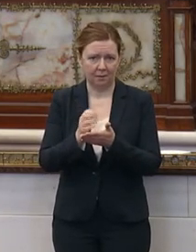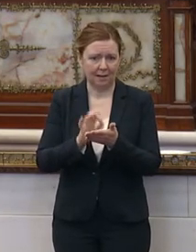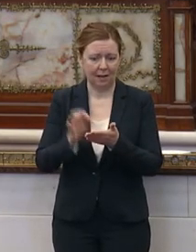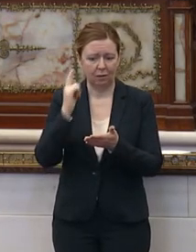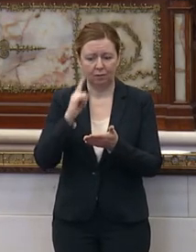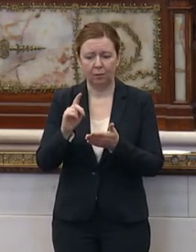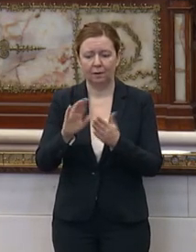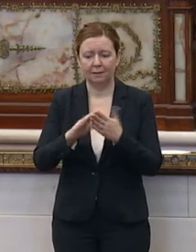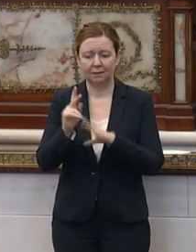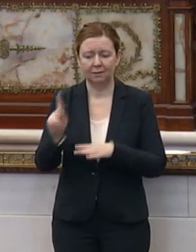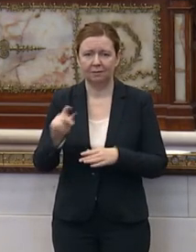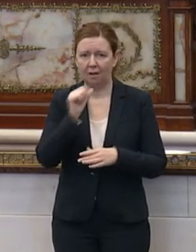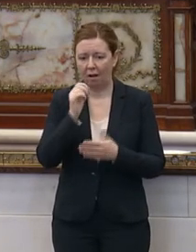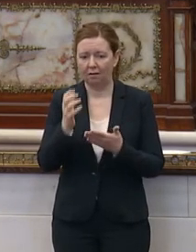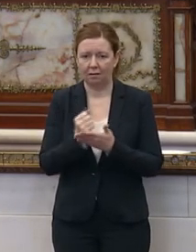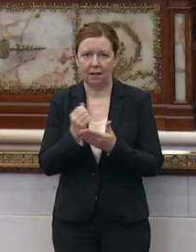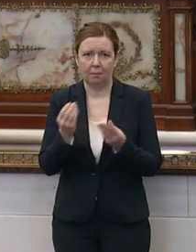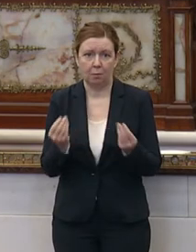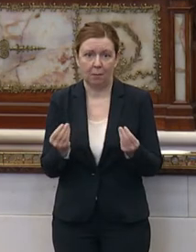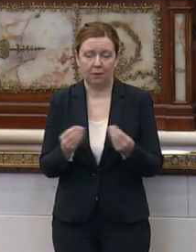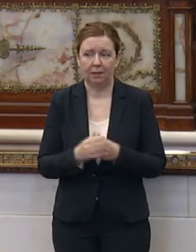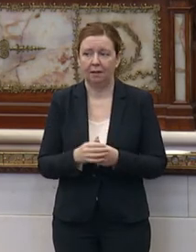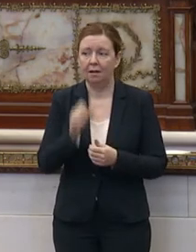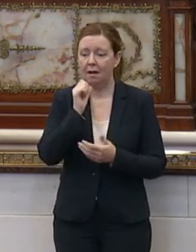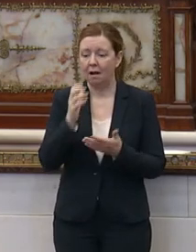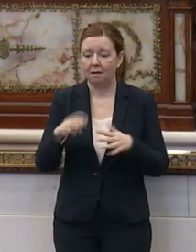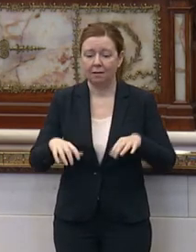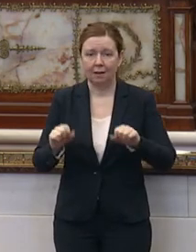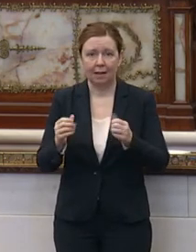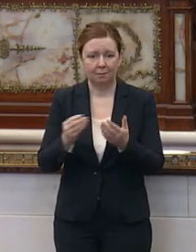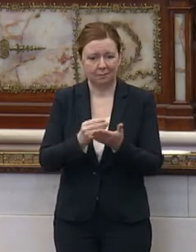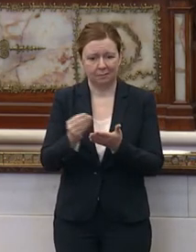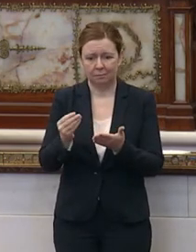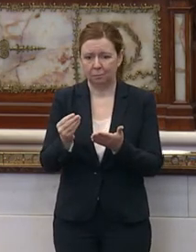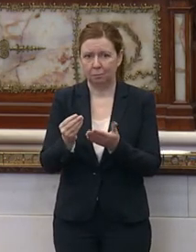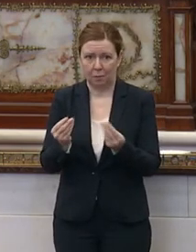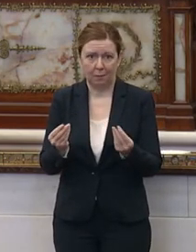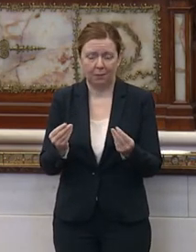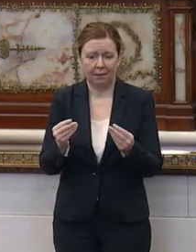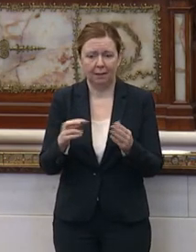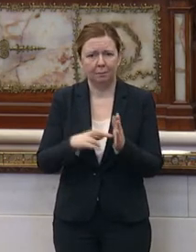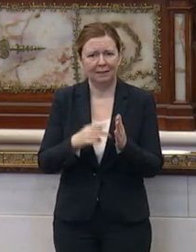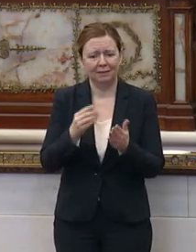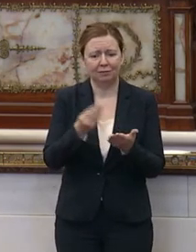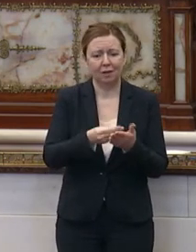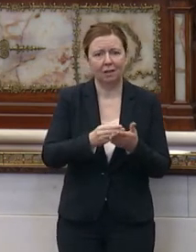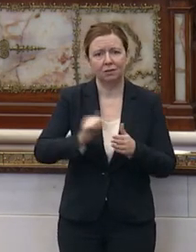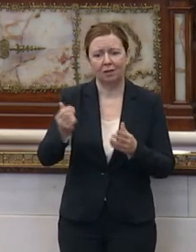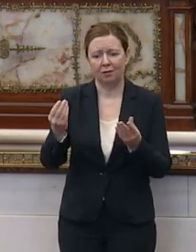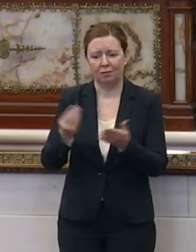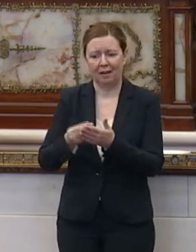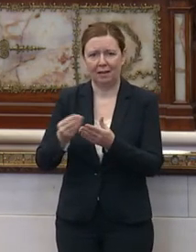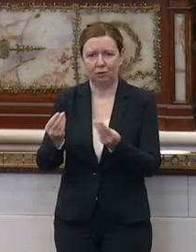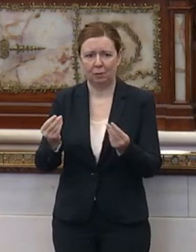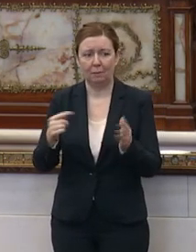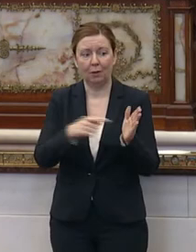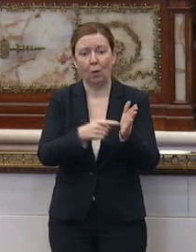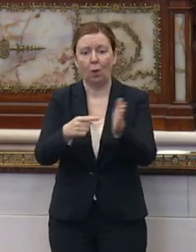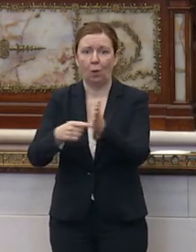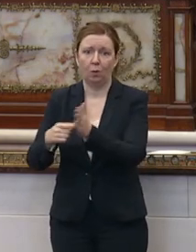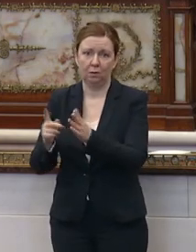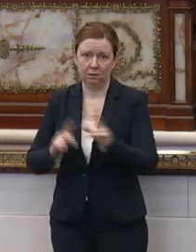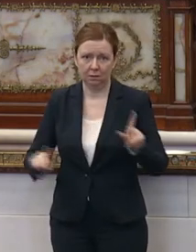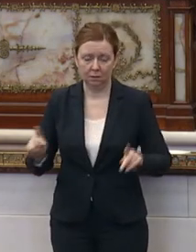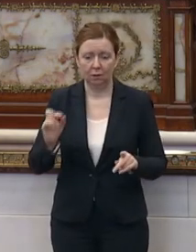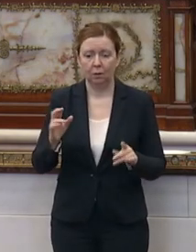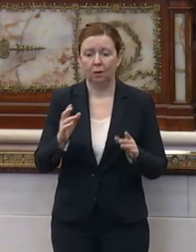of Philadelphia's unclaimed property. Unclaimed property refers to funds or other financial property owed to individuals